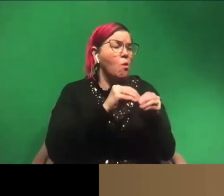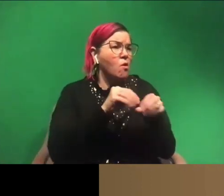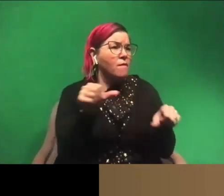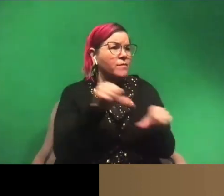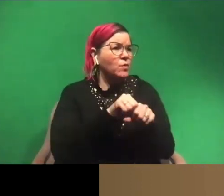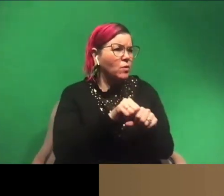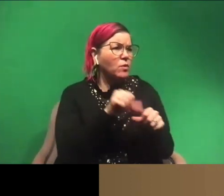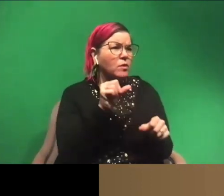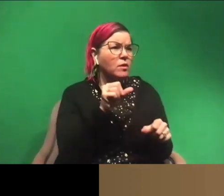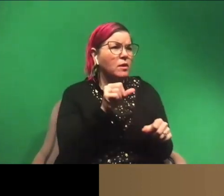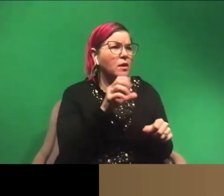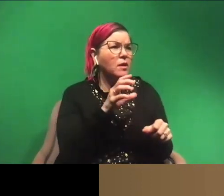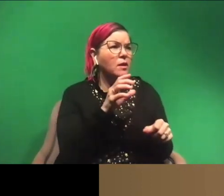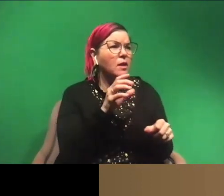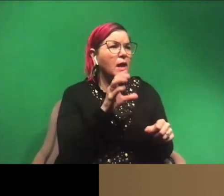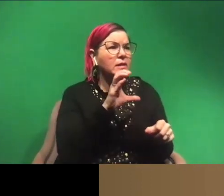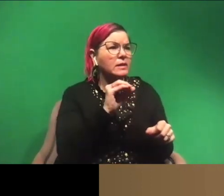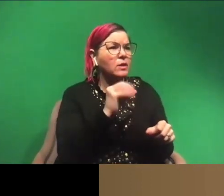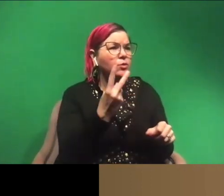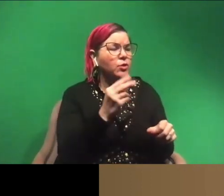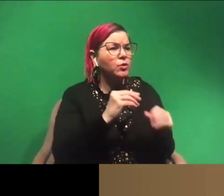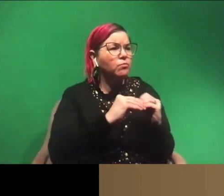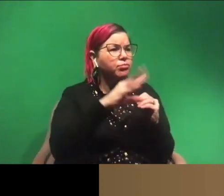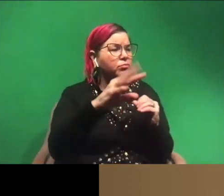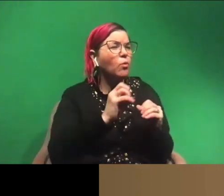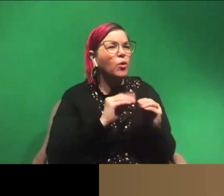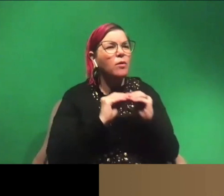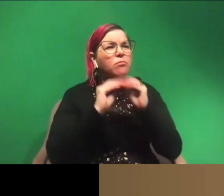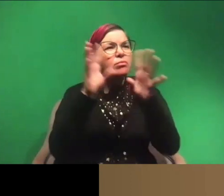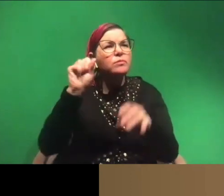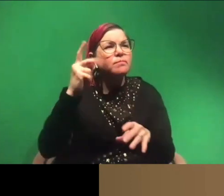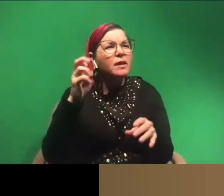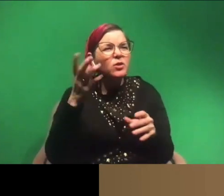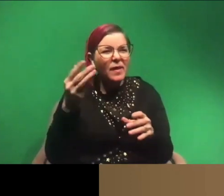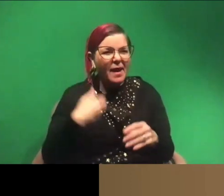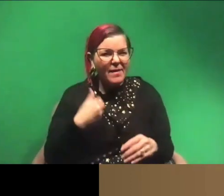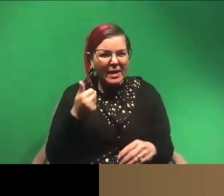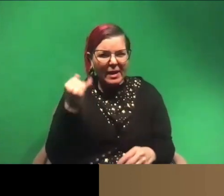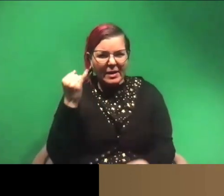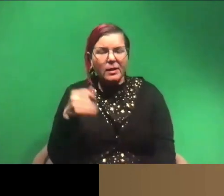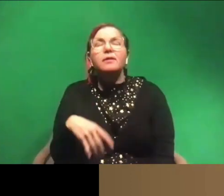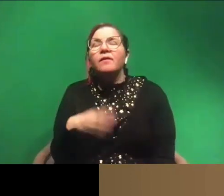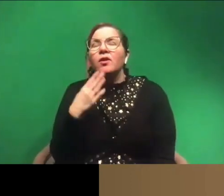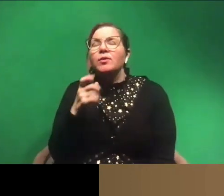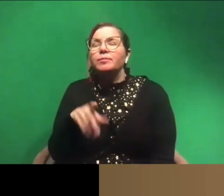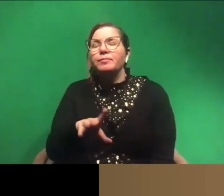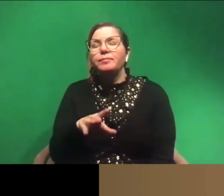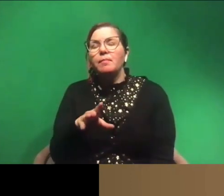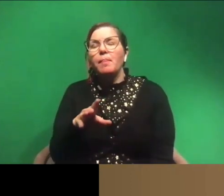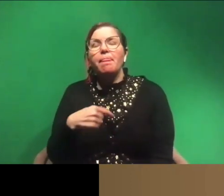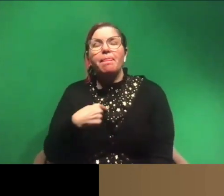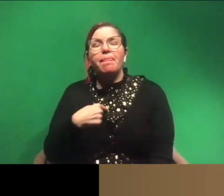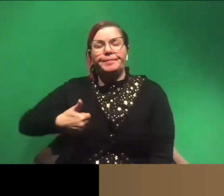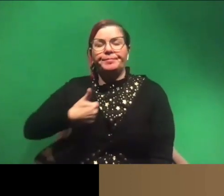fuel and CO2 emissions, or would you be emitting it in space? Like what's, do you have any idea? Yeah, that's a really good question. So I haven't done